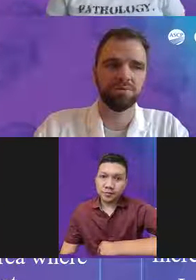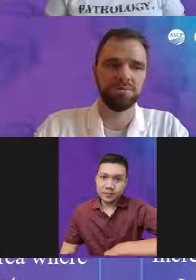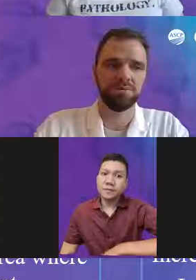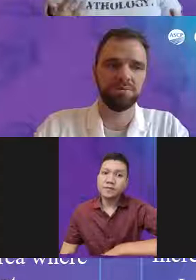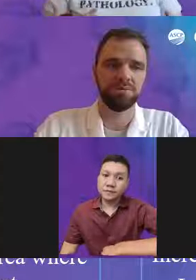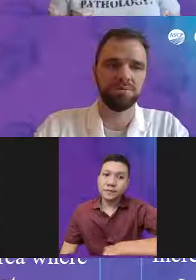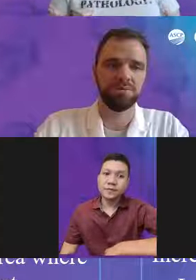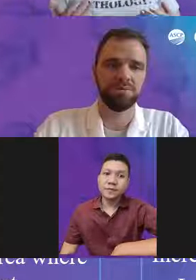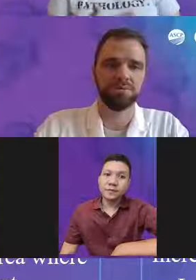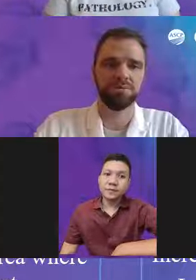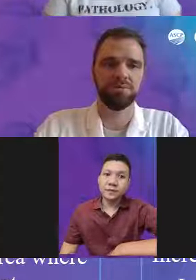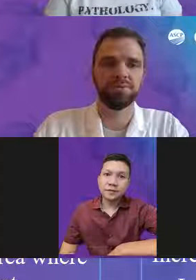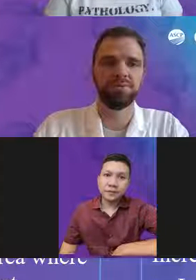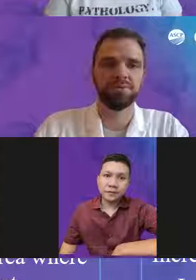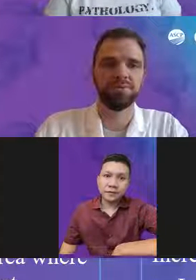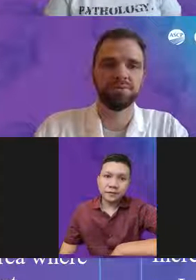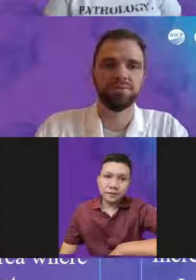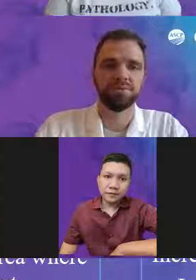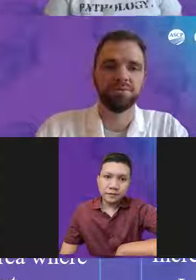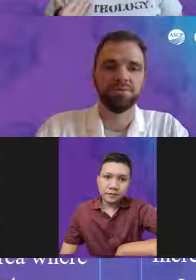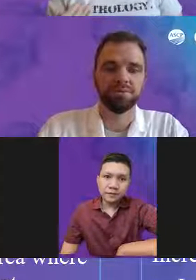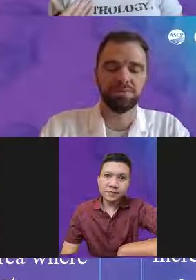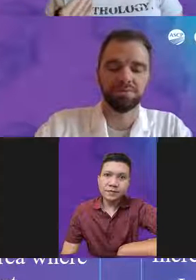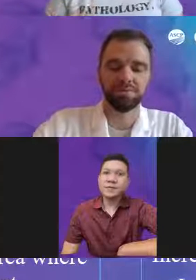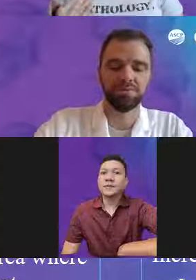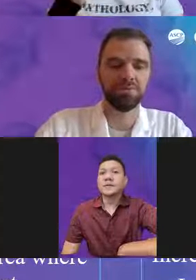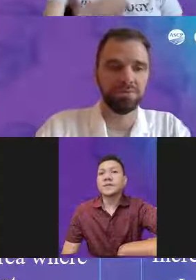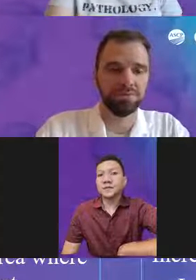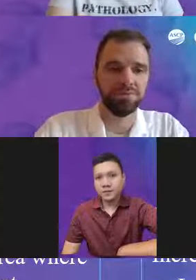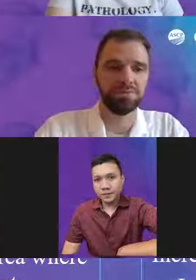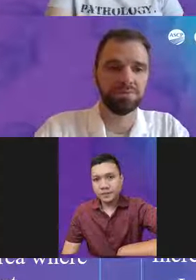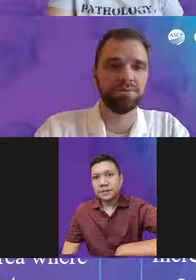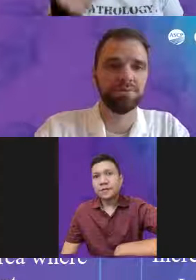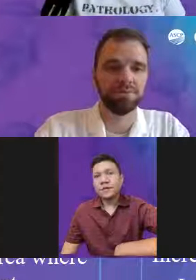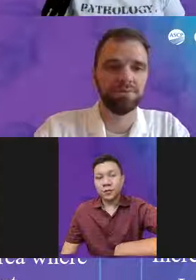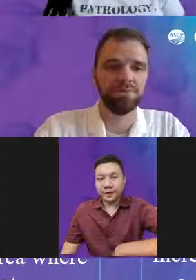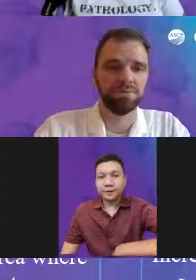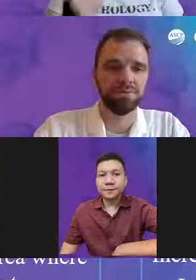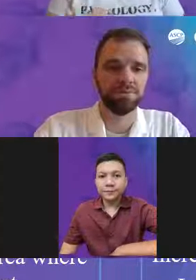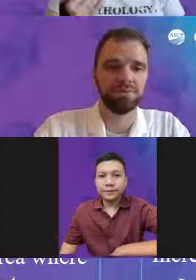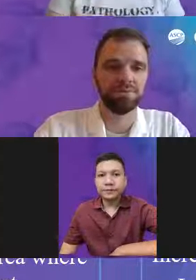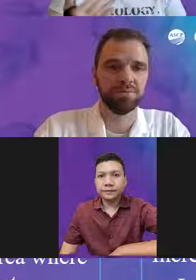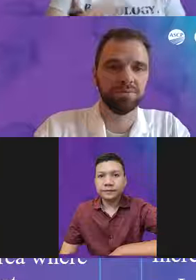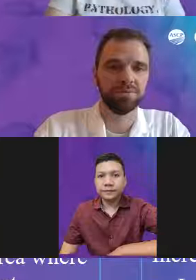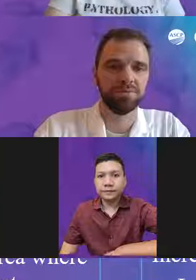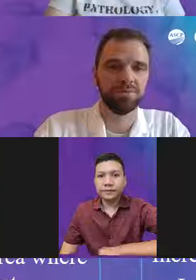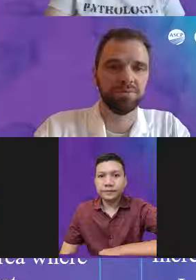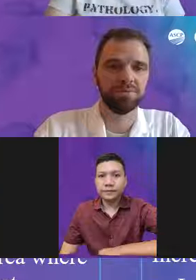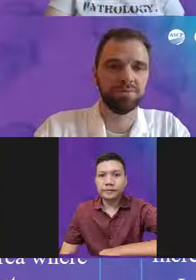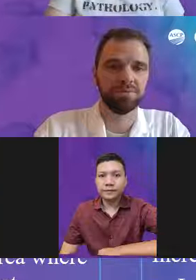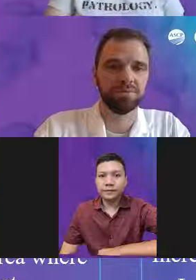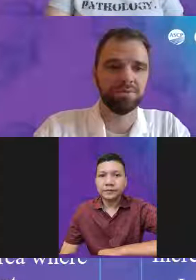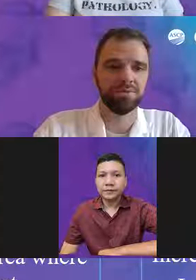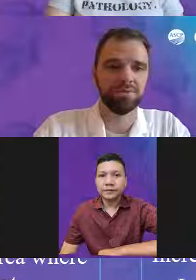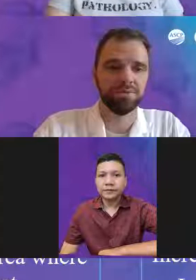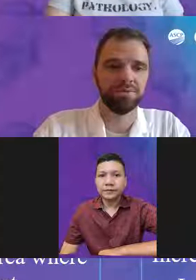blindly go along with what this instrument says. We need to actually visualize it. So you do need to be able